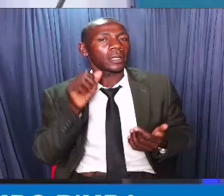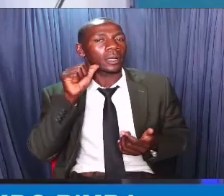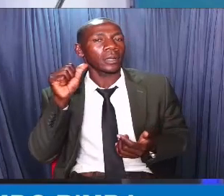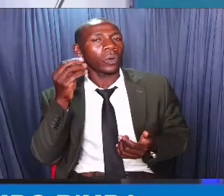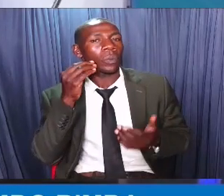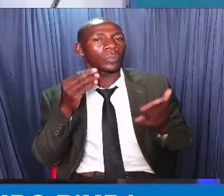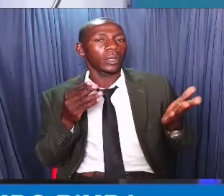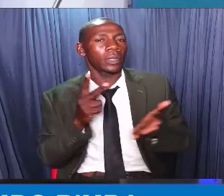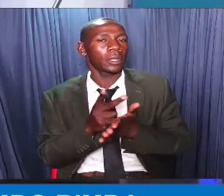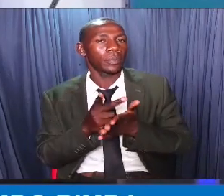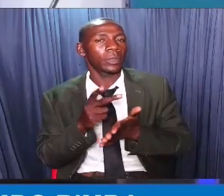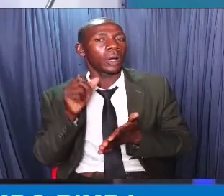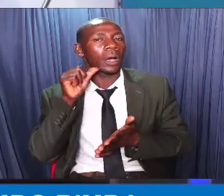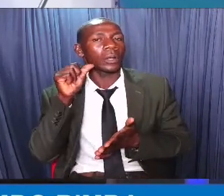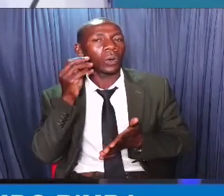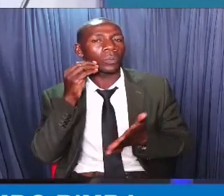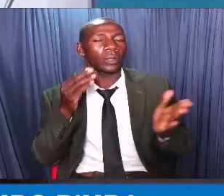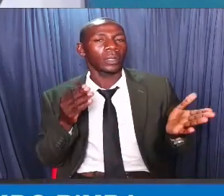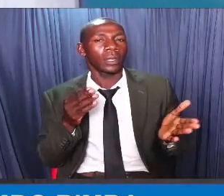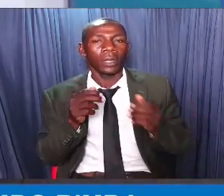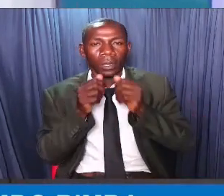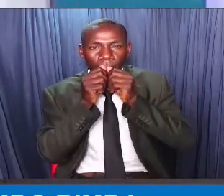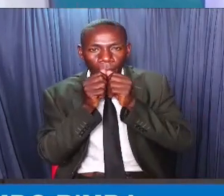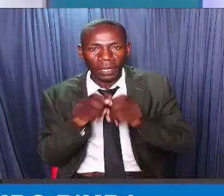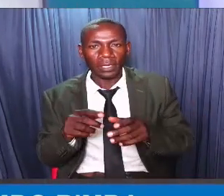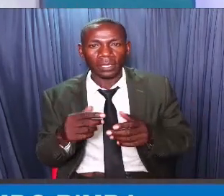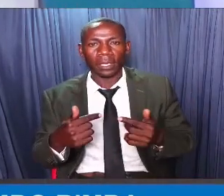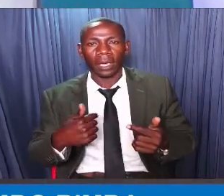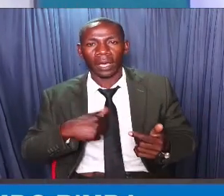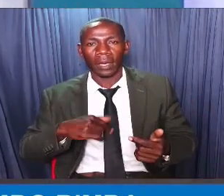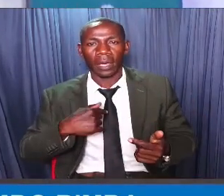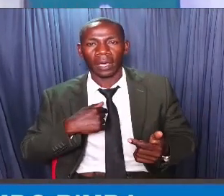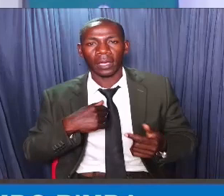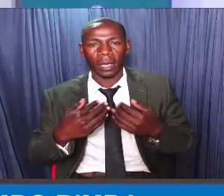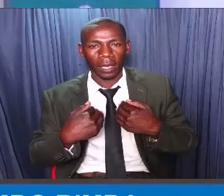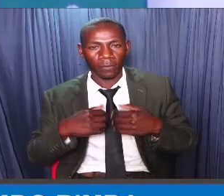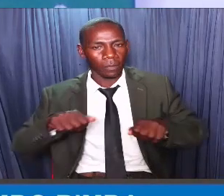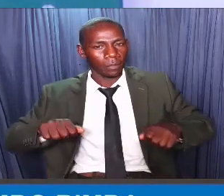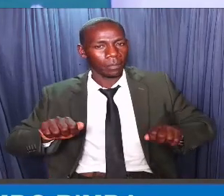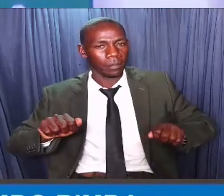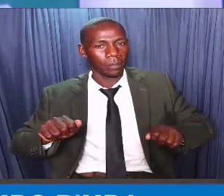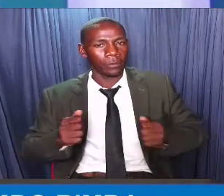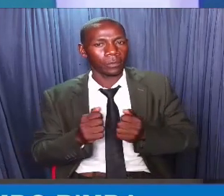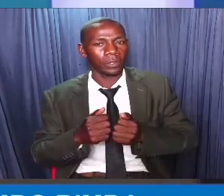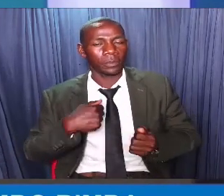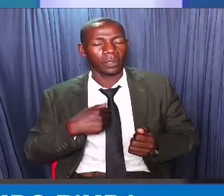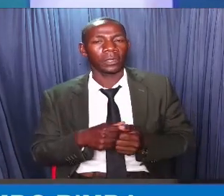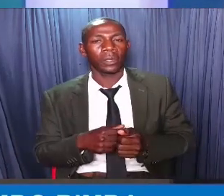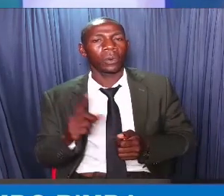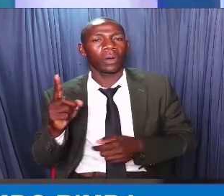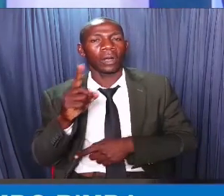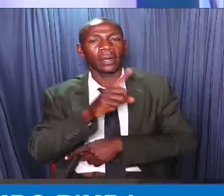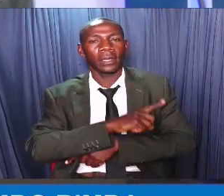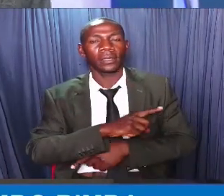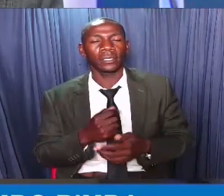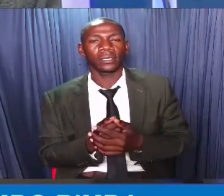used to keep her. Ndiye alinibariki paka nikapata pikipiki. That is the one who blessed me till I got a motorbike with me. Maana siku moja.